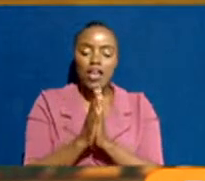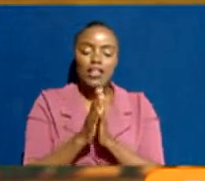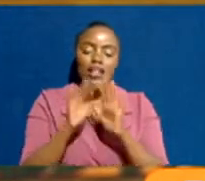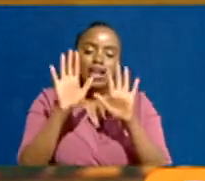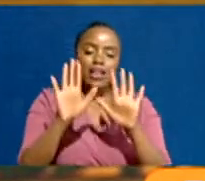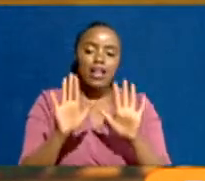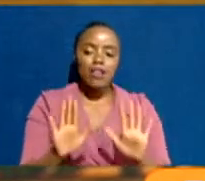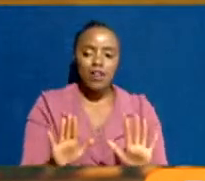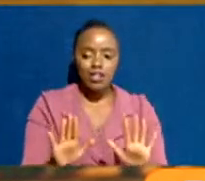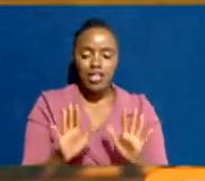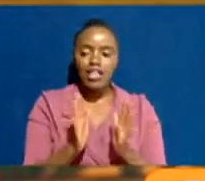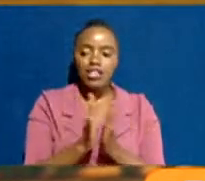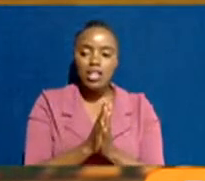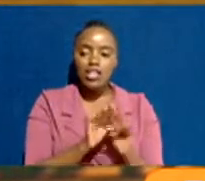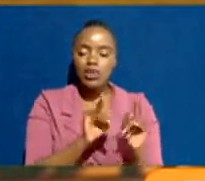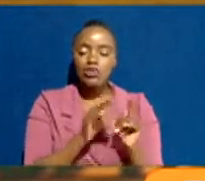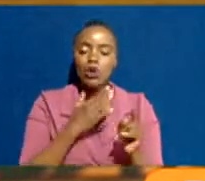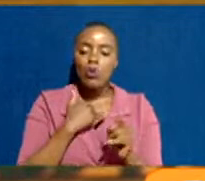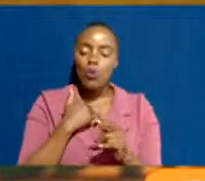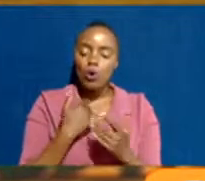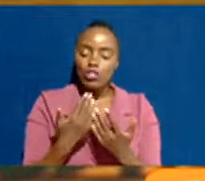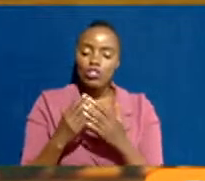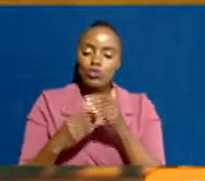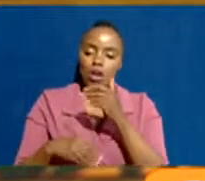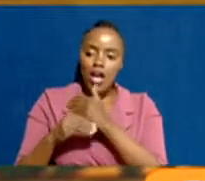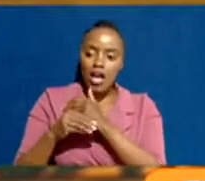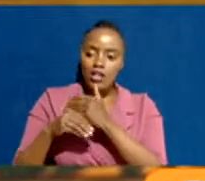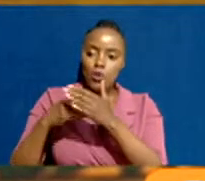relevance. And I want to pick from what